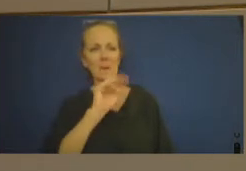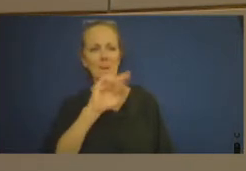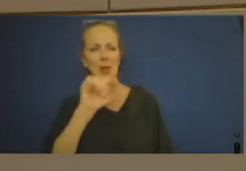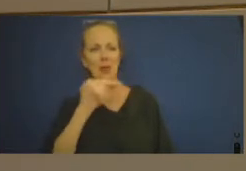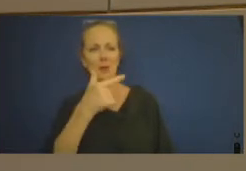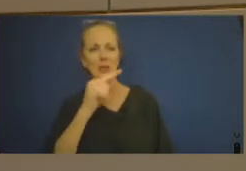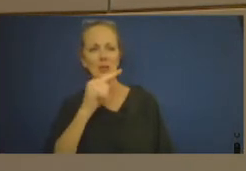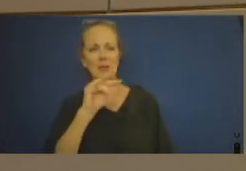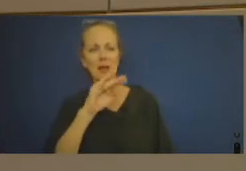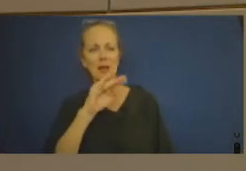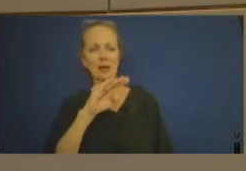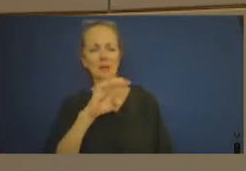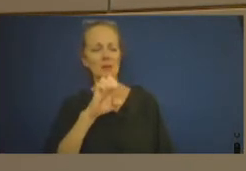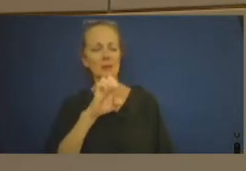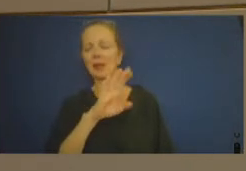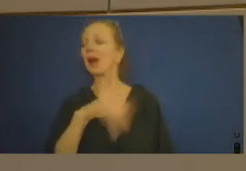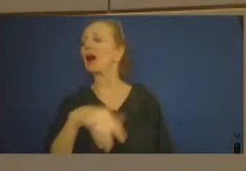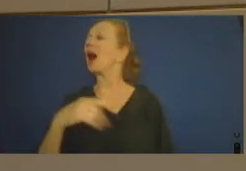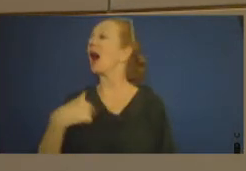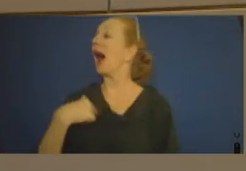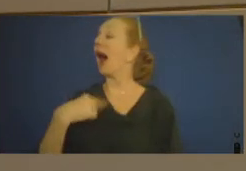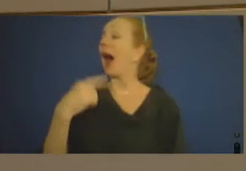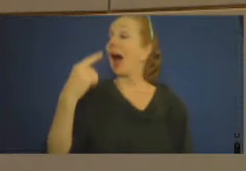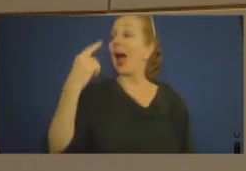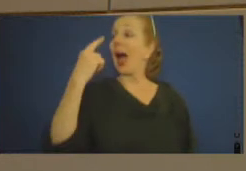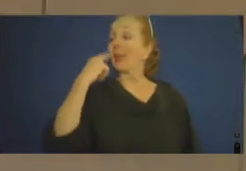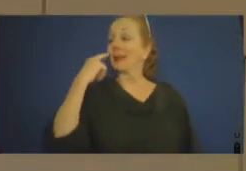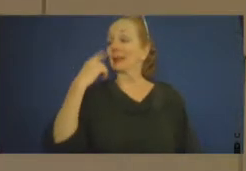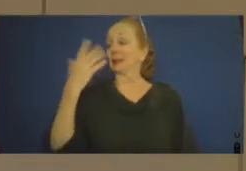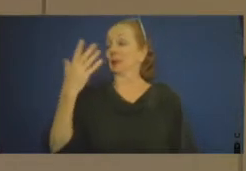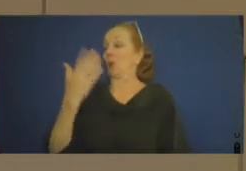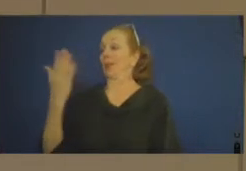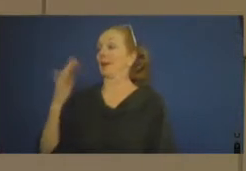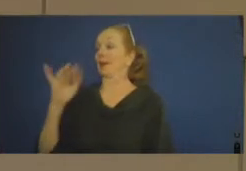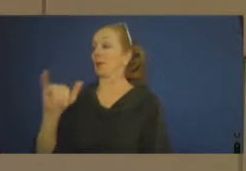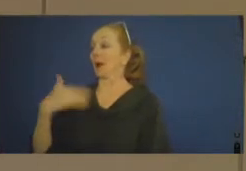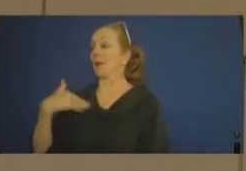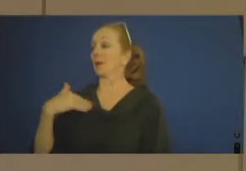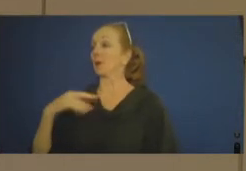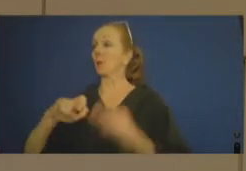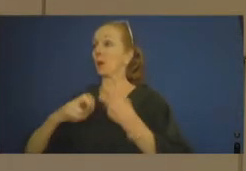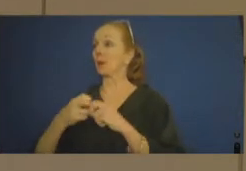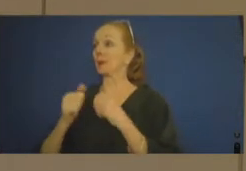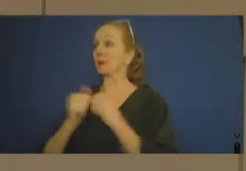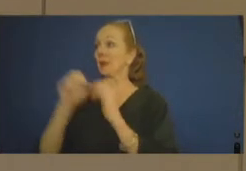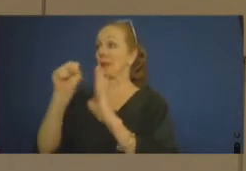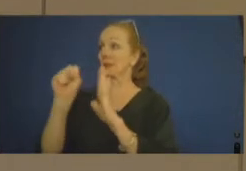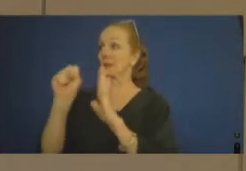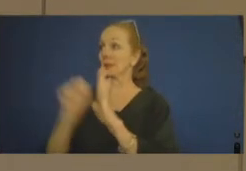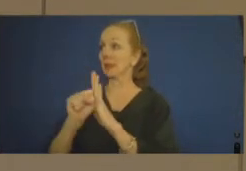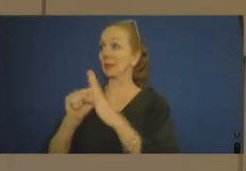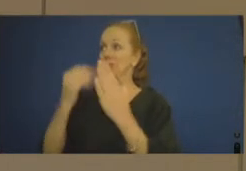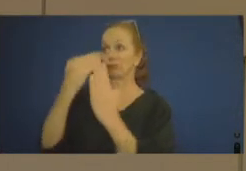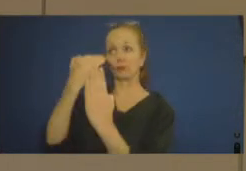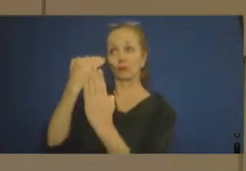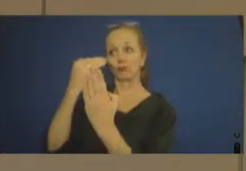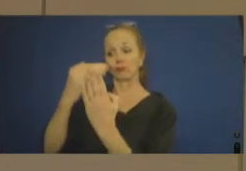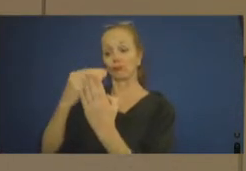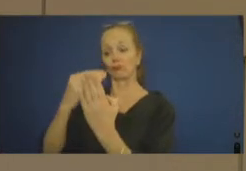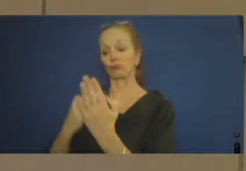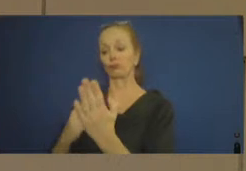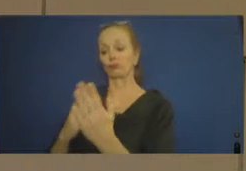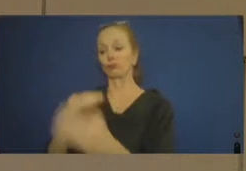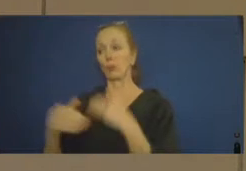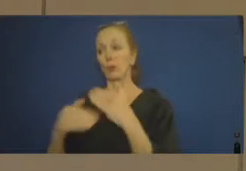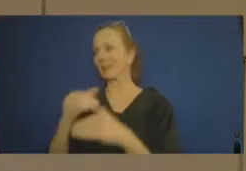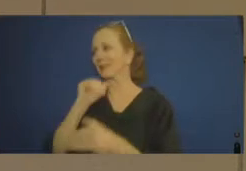reads that? I think one of the things that we have a problem with is that the state outlines the process, not us. And